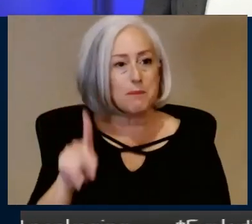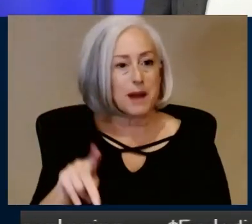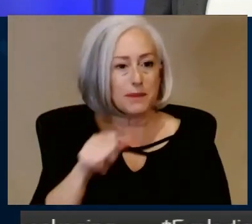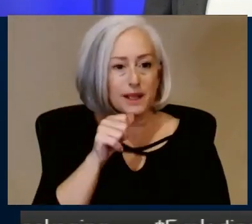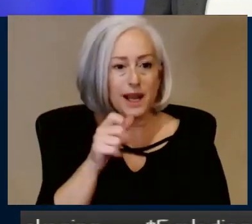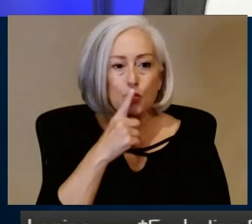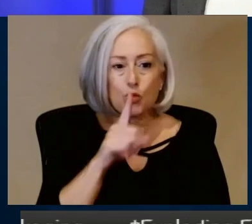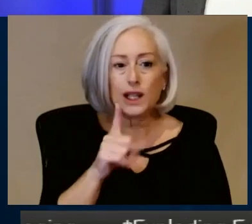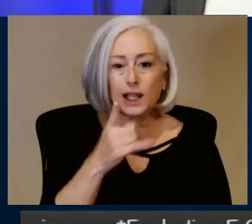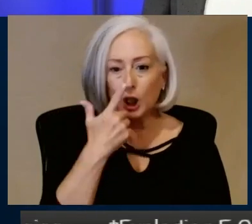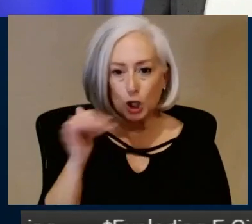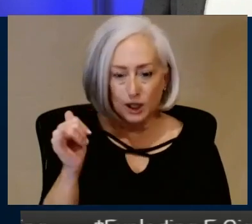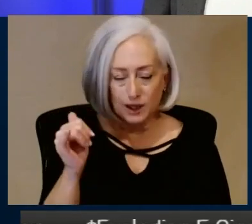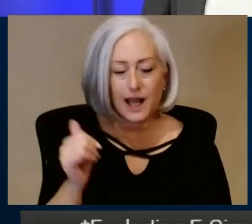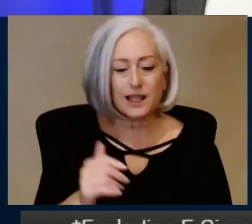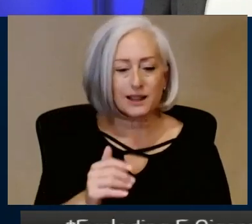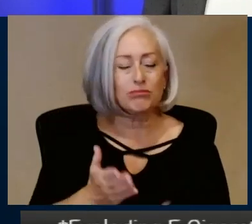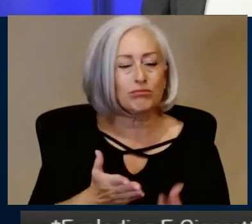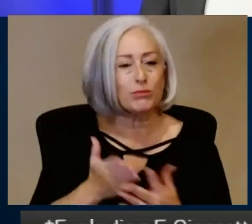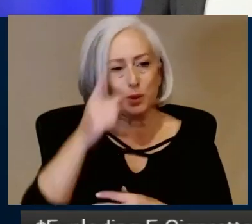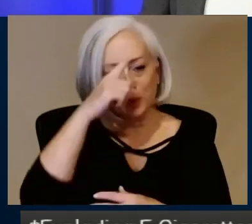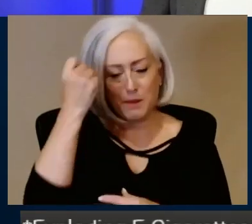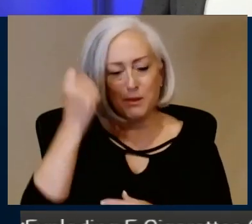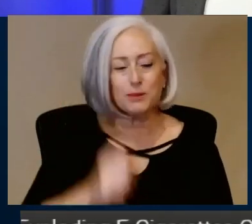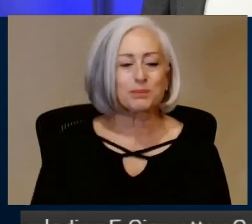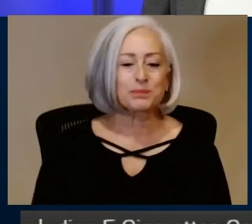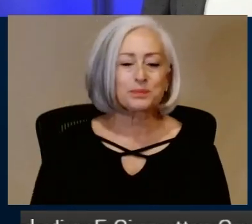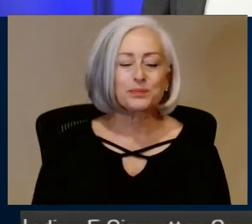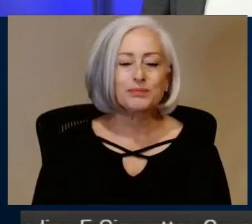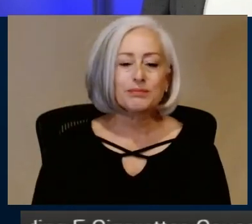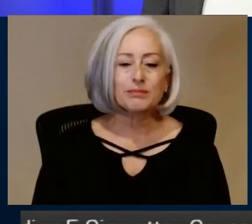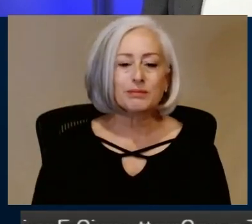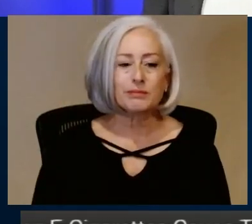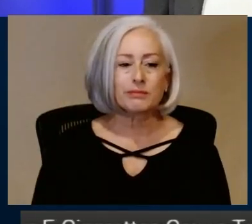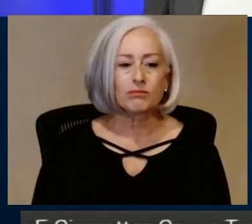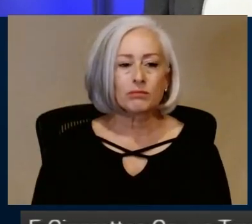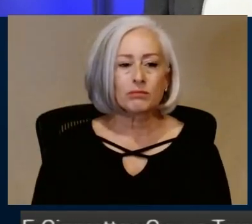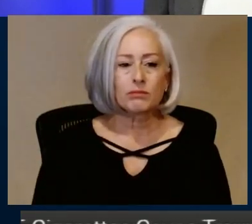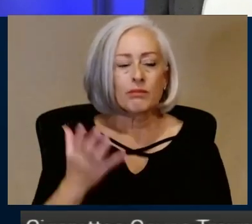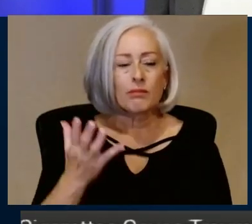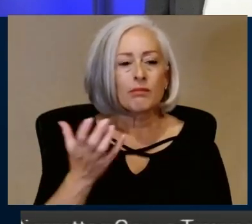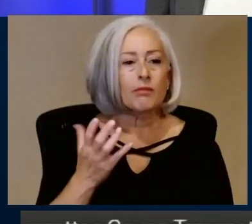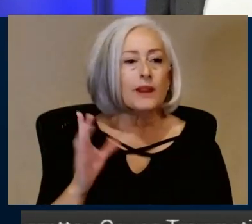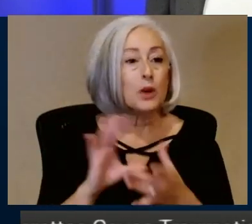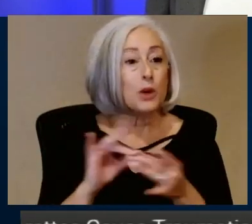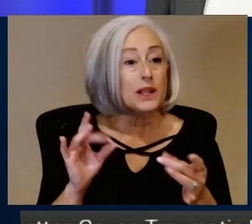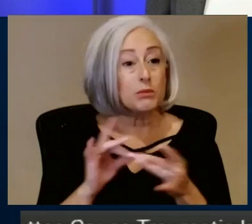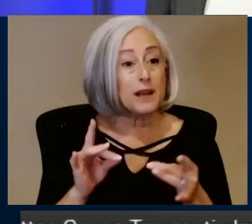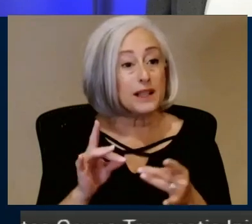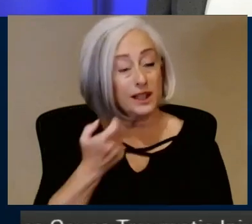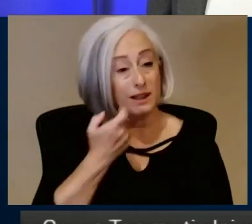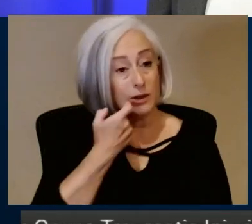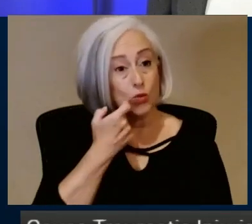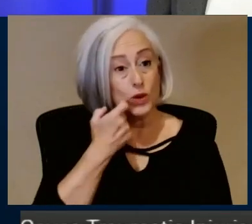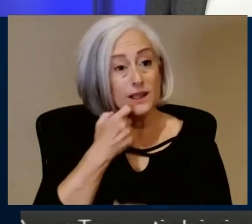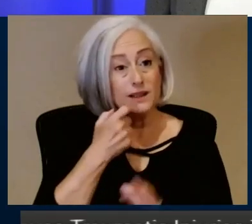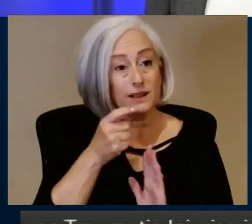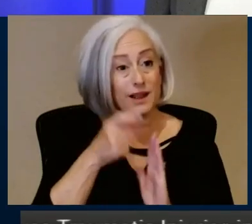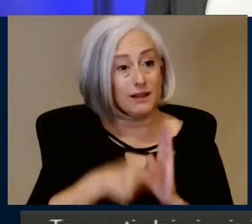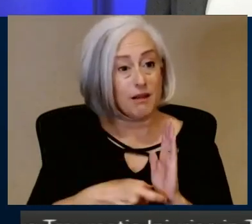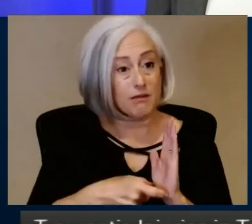what's not to come through the summer. And on that note, I want to mention there was a recent article that came out from the New York Times saying